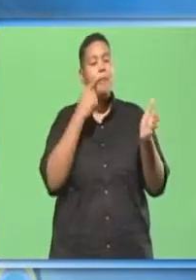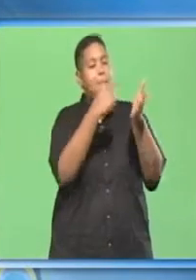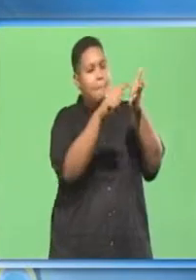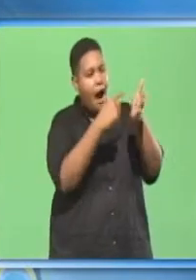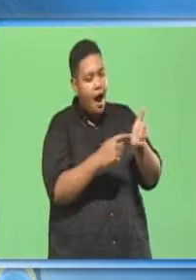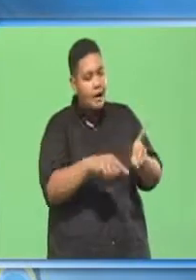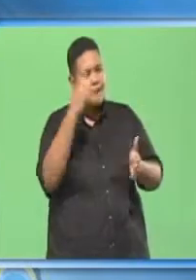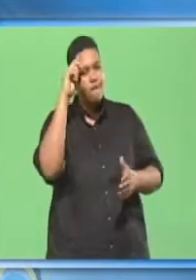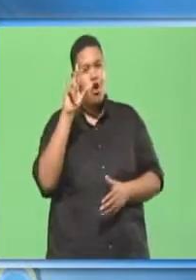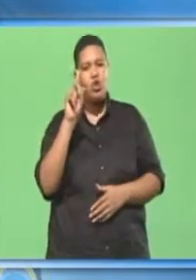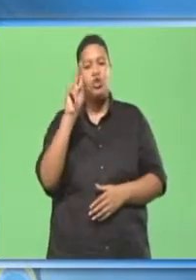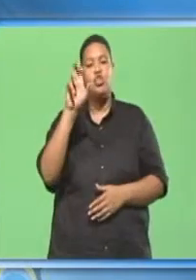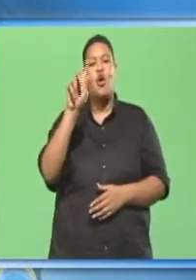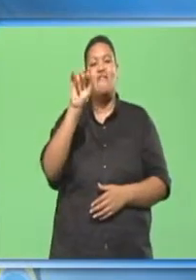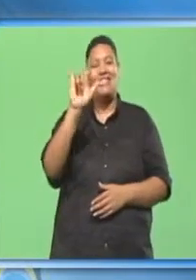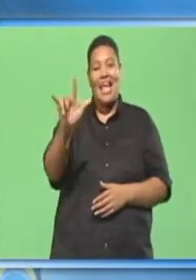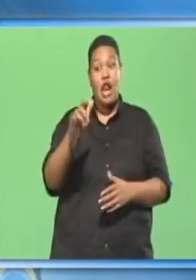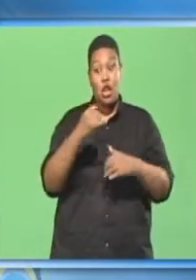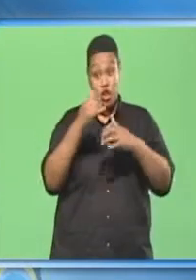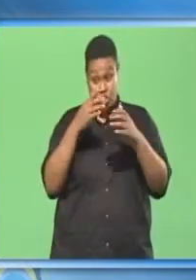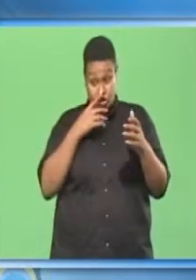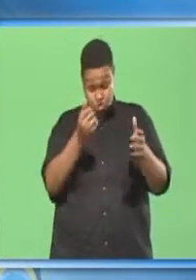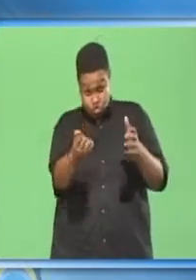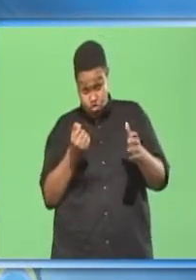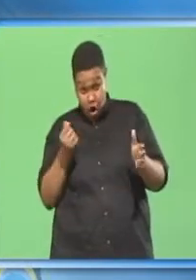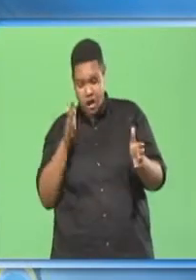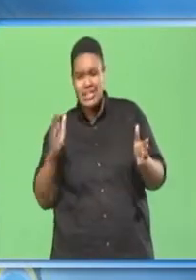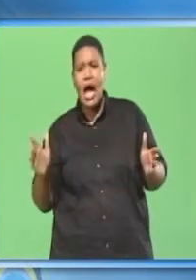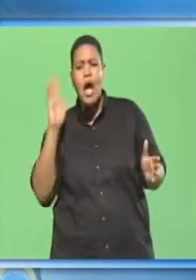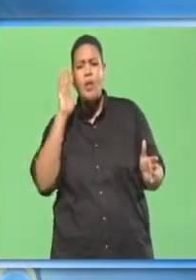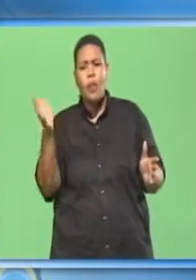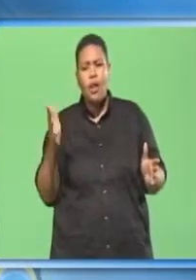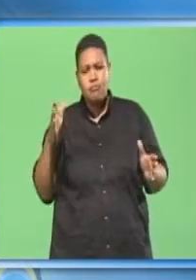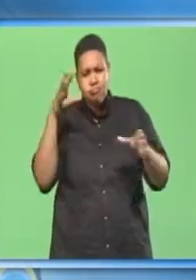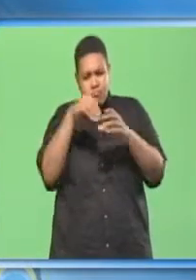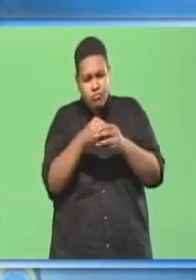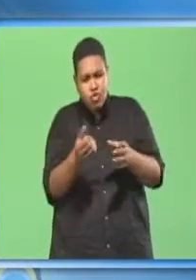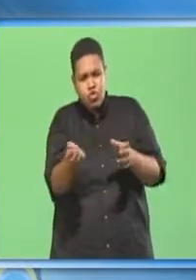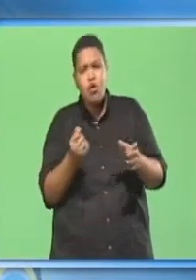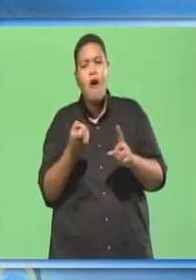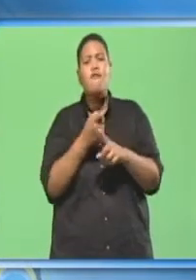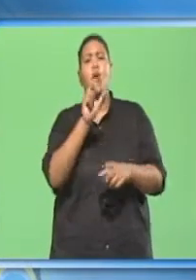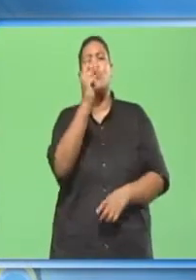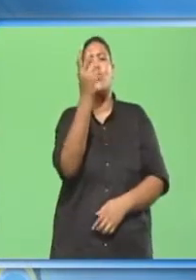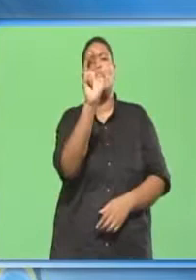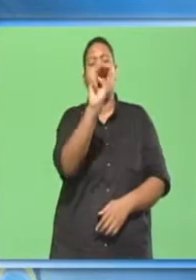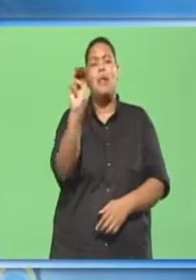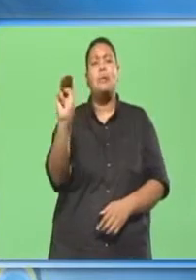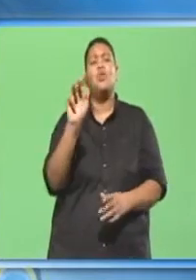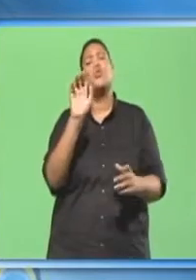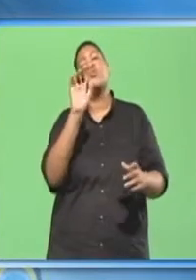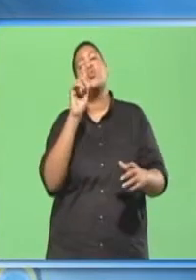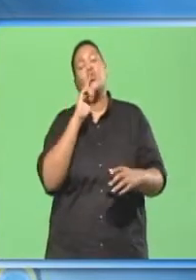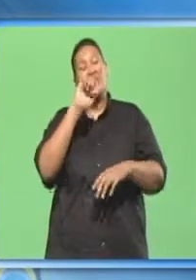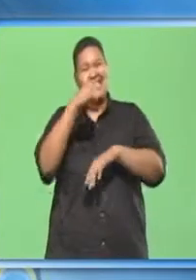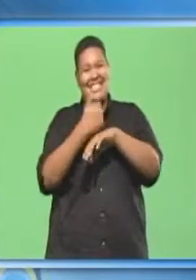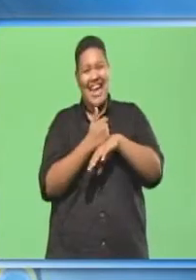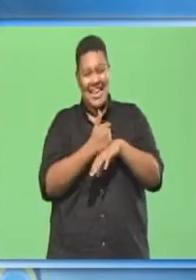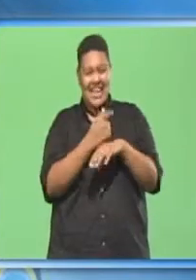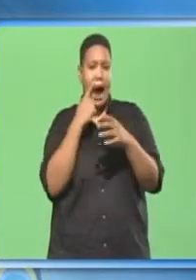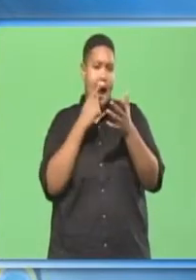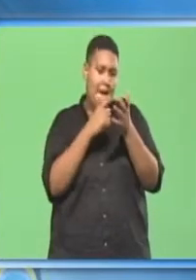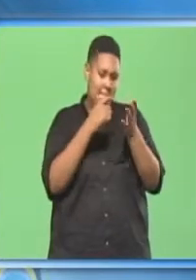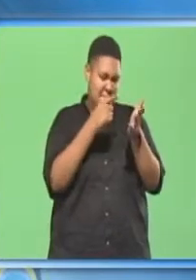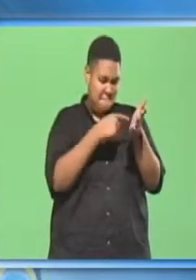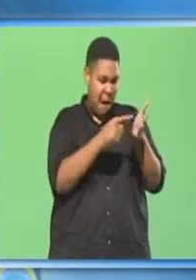dovetail. The drawer side or tail will extend into the drawer from 12 mm to set a marking gauge at